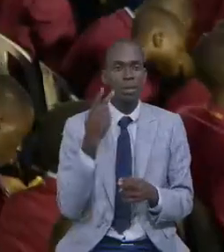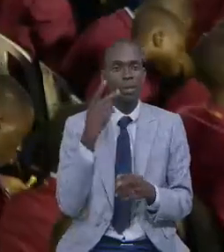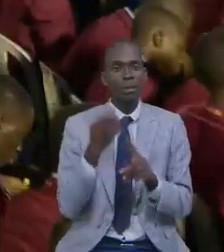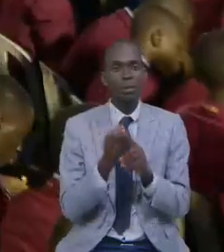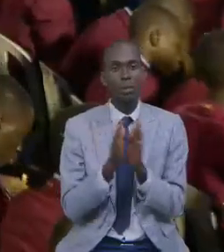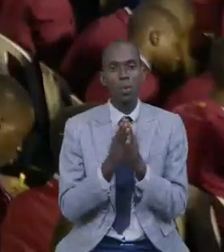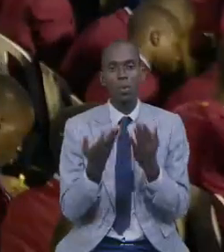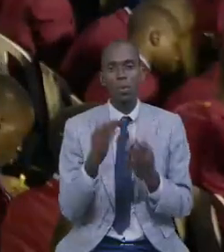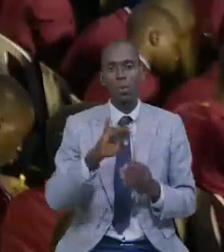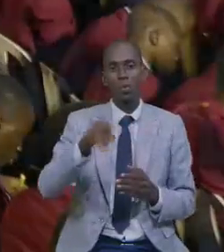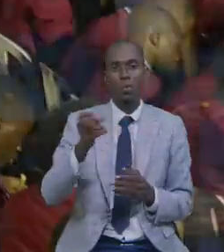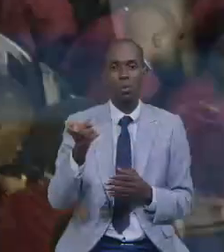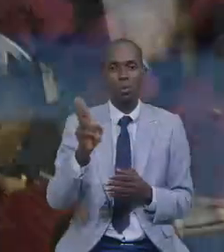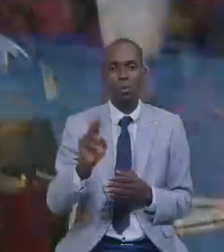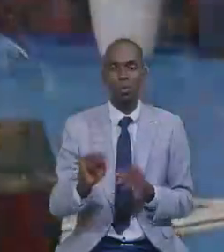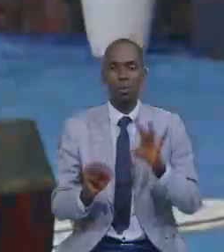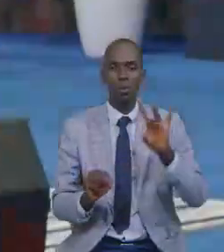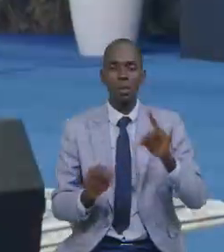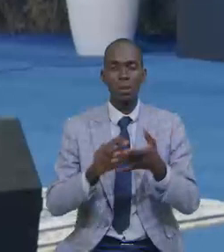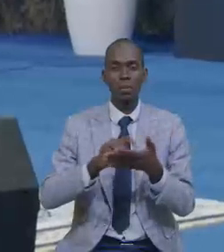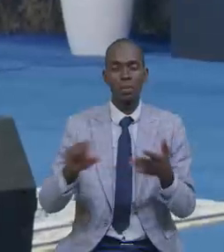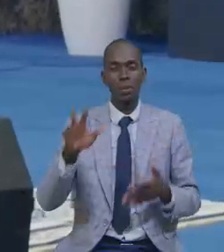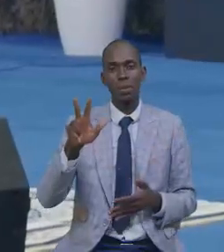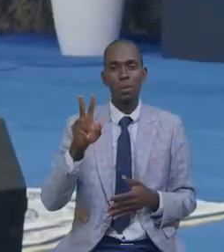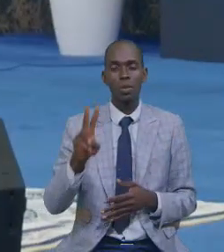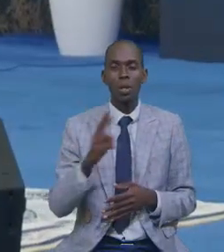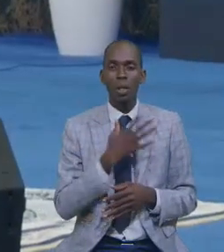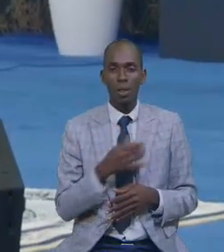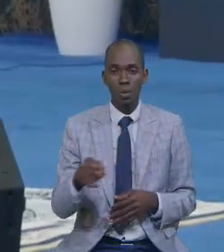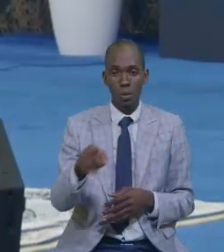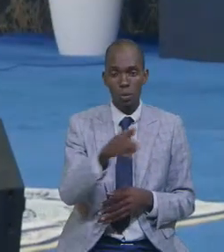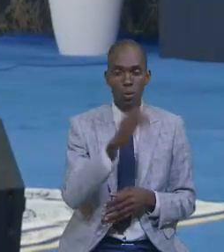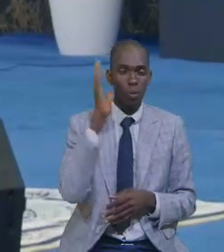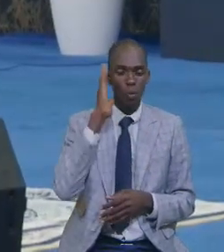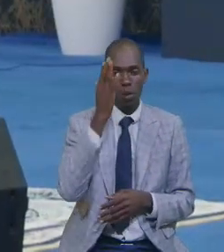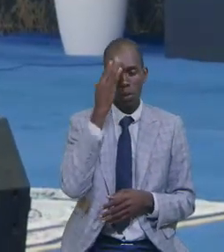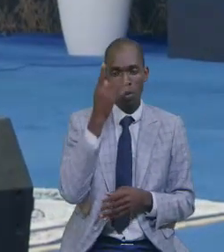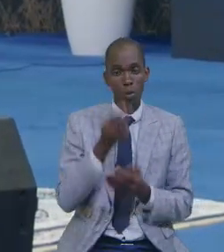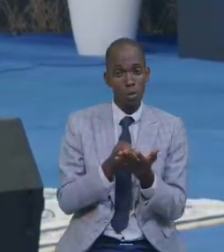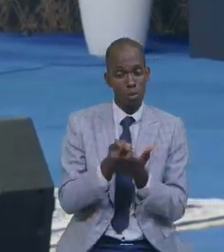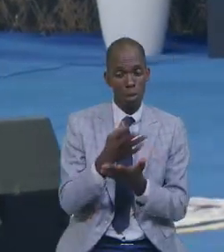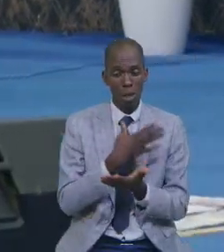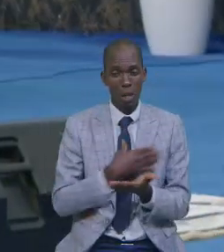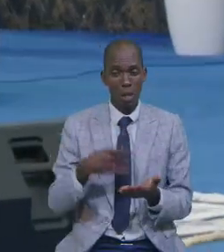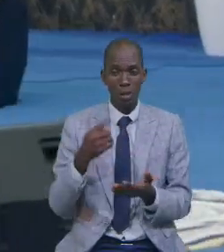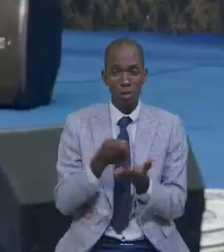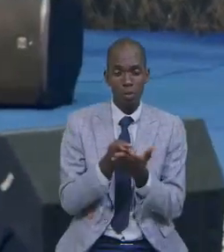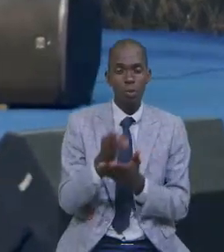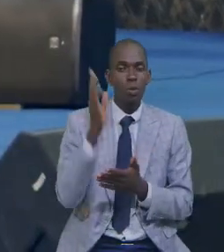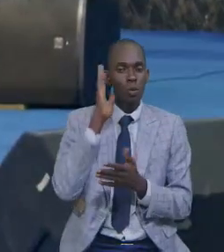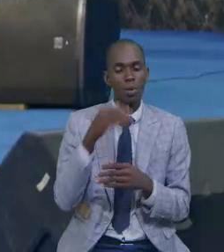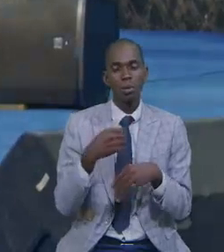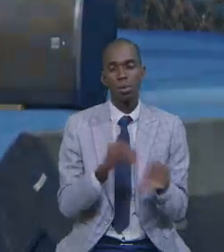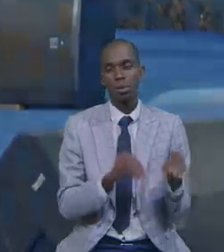8, verse 32. And ye shall know the truth, and the truth shall make you